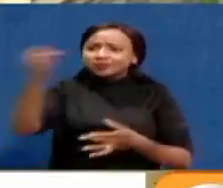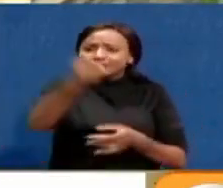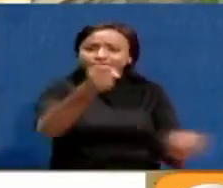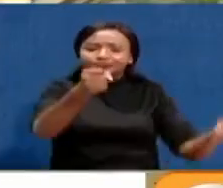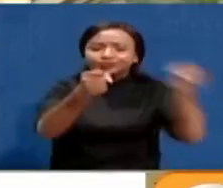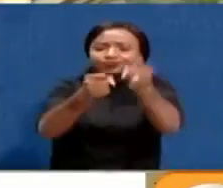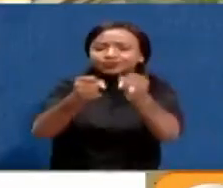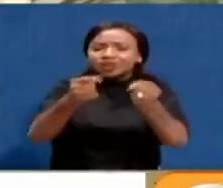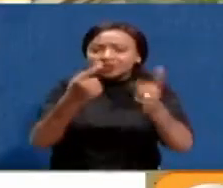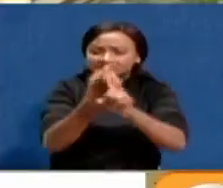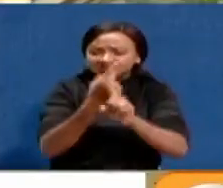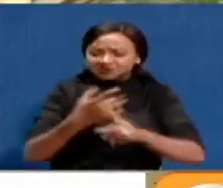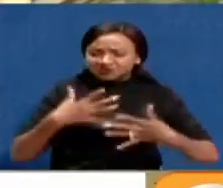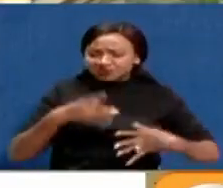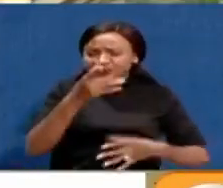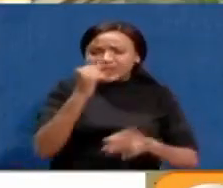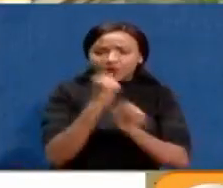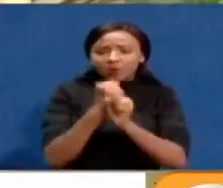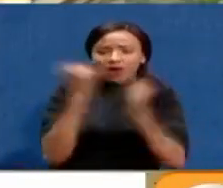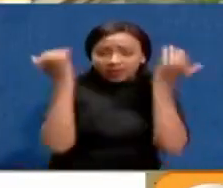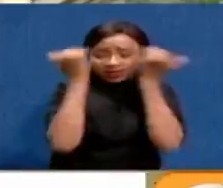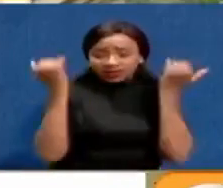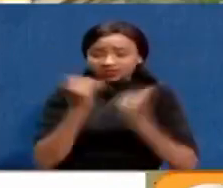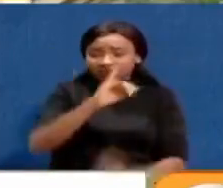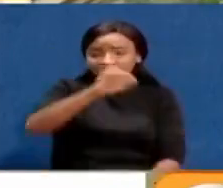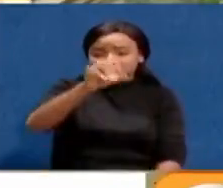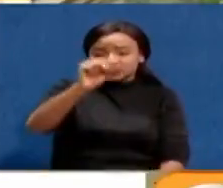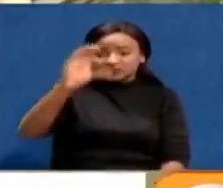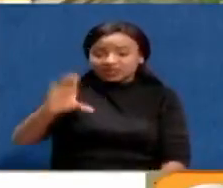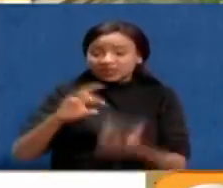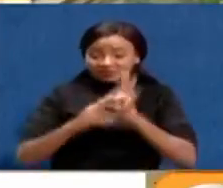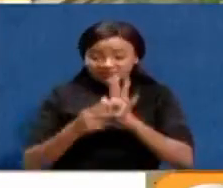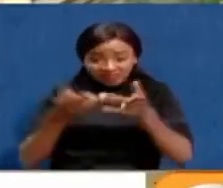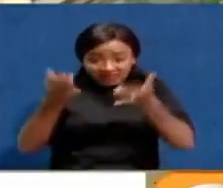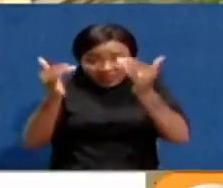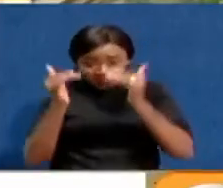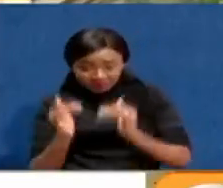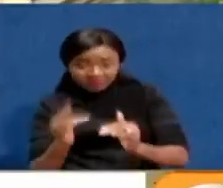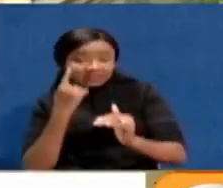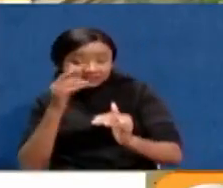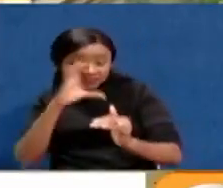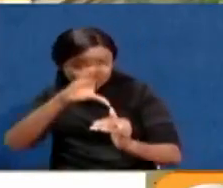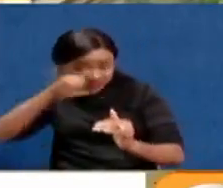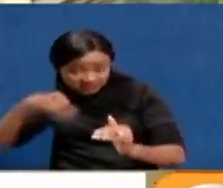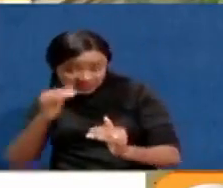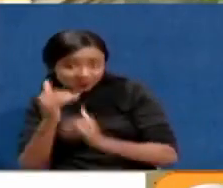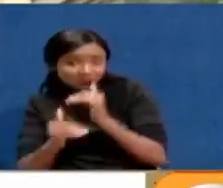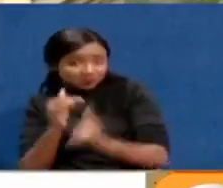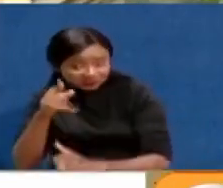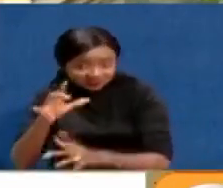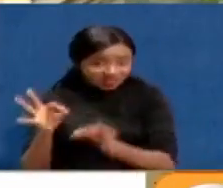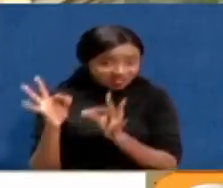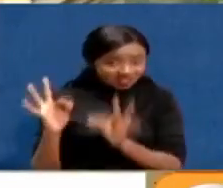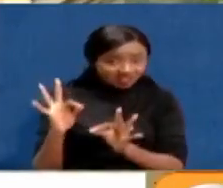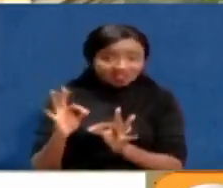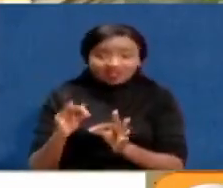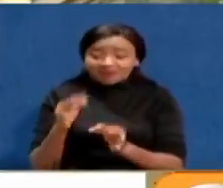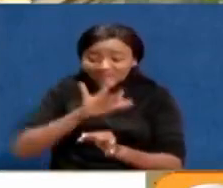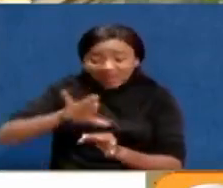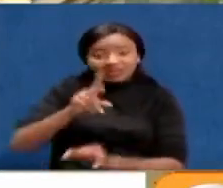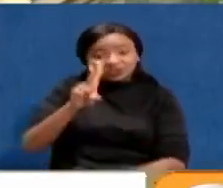Service Commission was already a high-stakes game, then it comes as no surprise to see the clamour around the Maraga succession, with at least 2 months